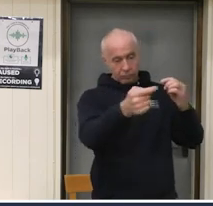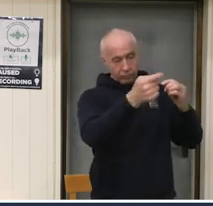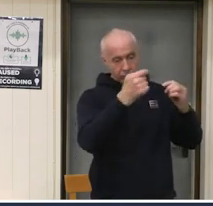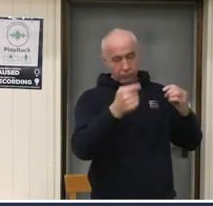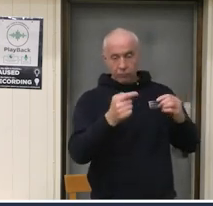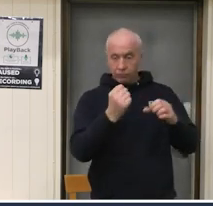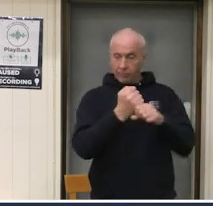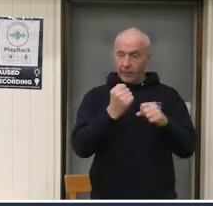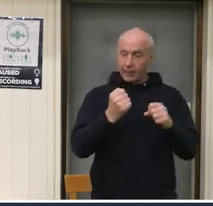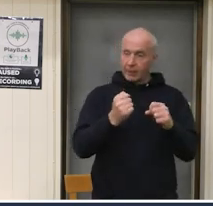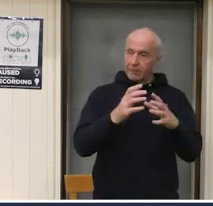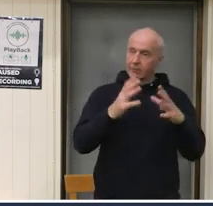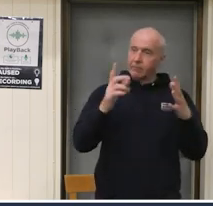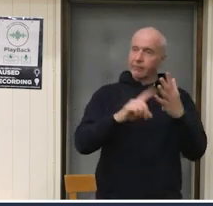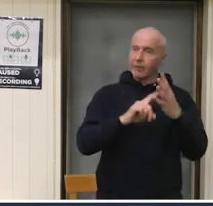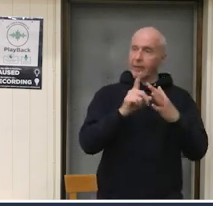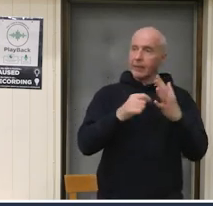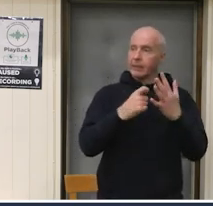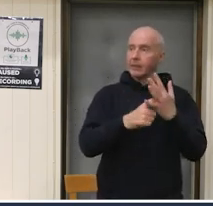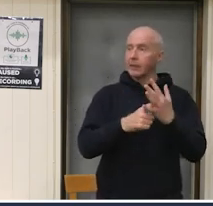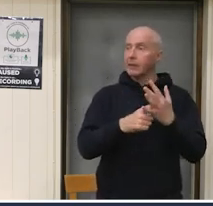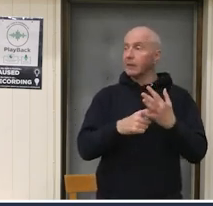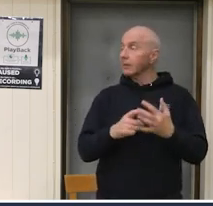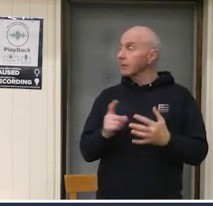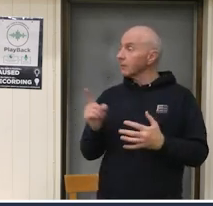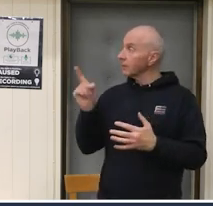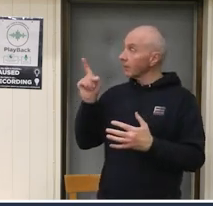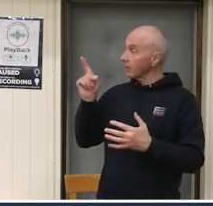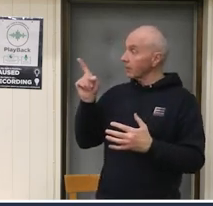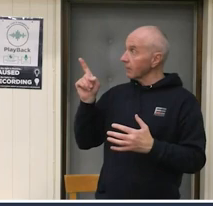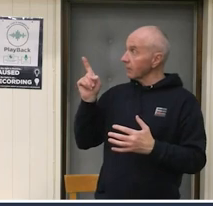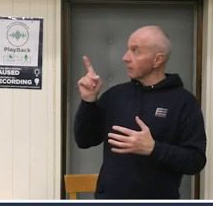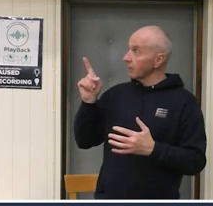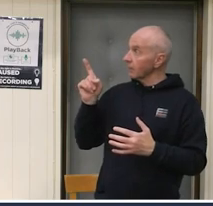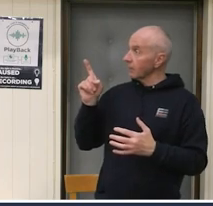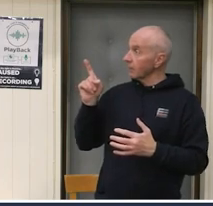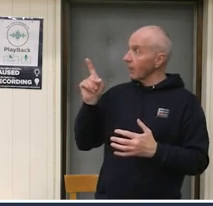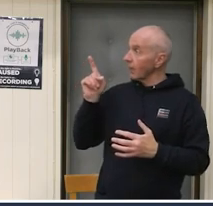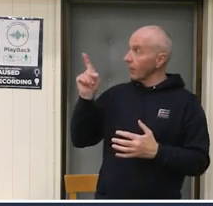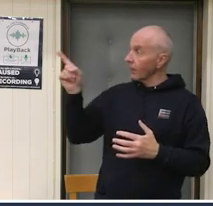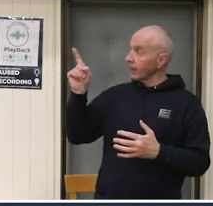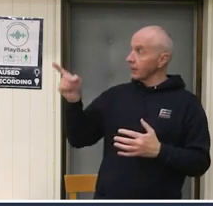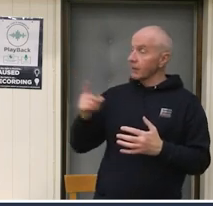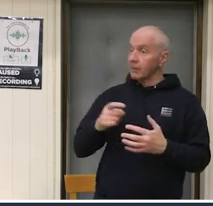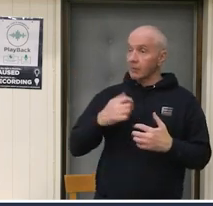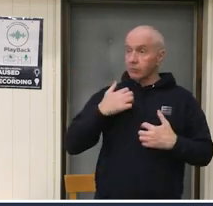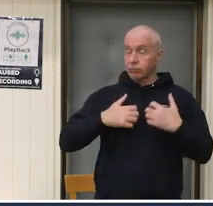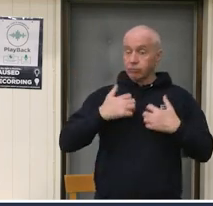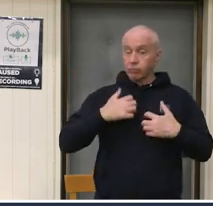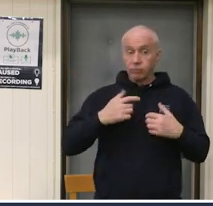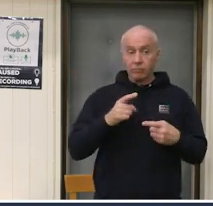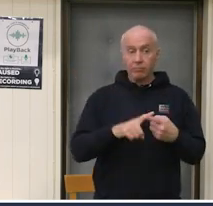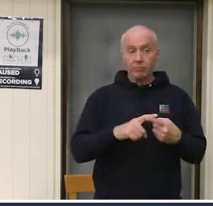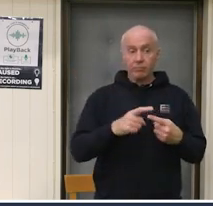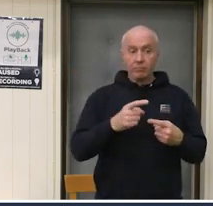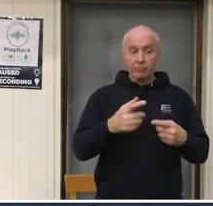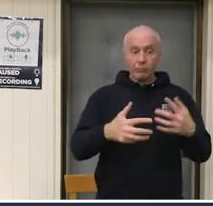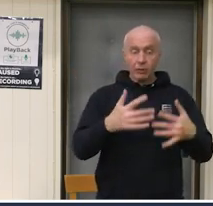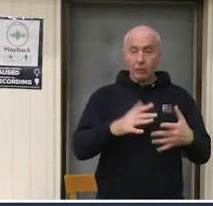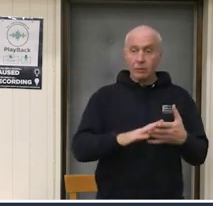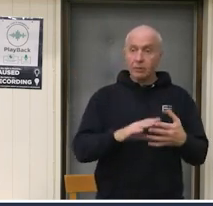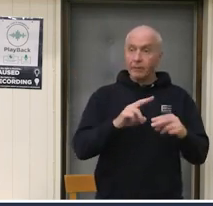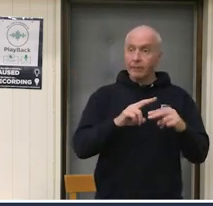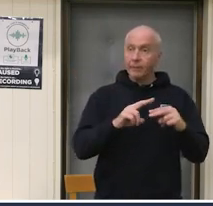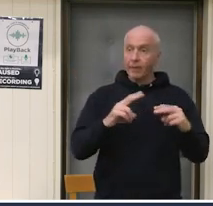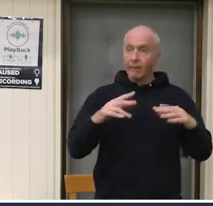problems will be solved, right? There'll be other physics problems, but this really is a very exciting result. Fusion energy is still a